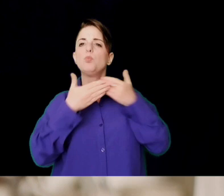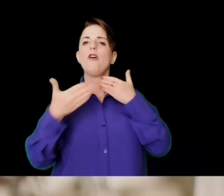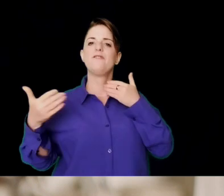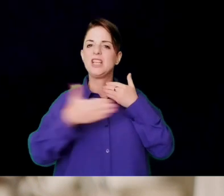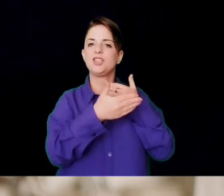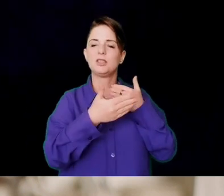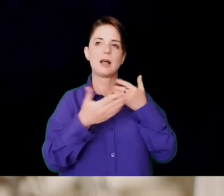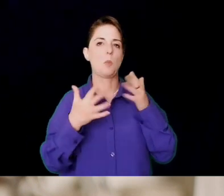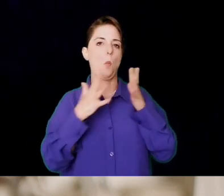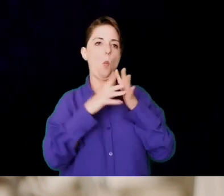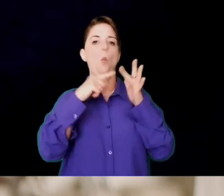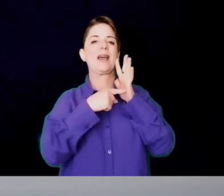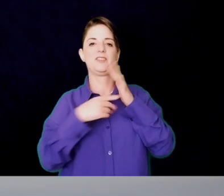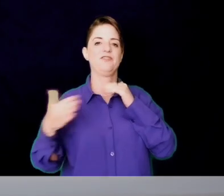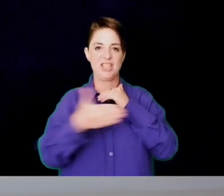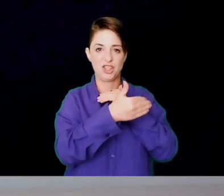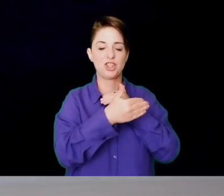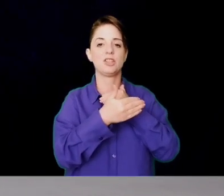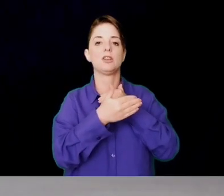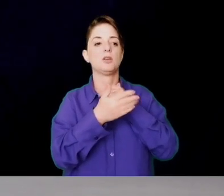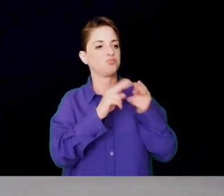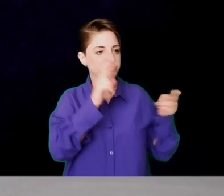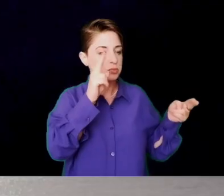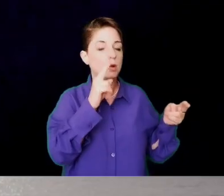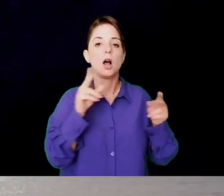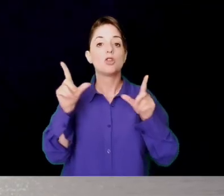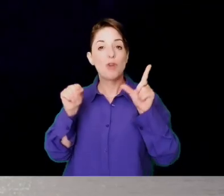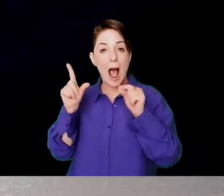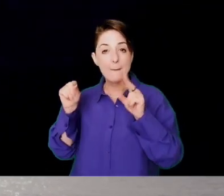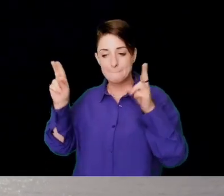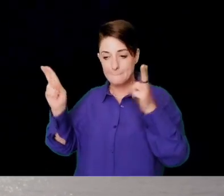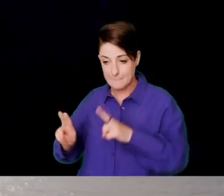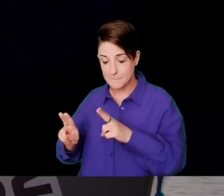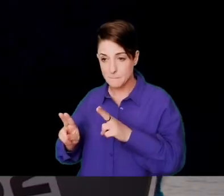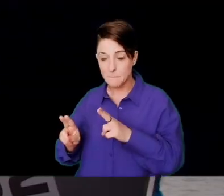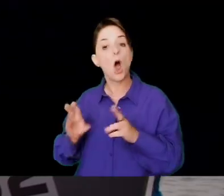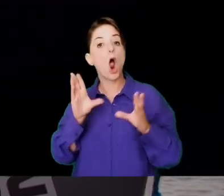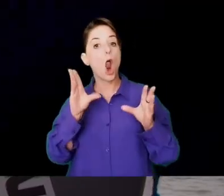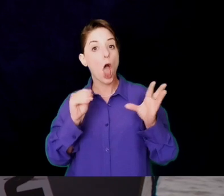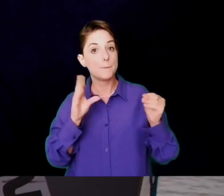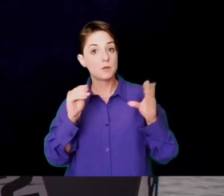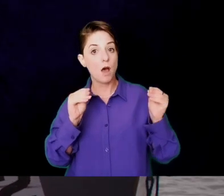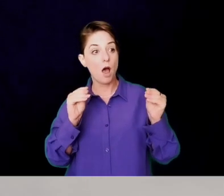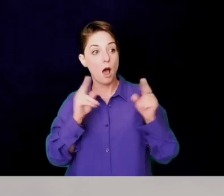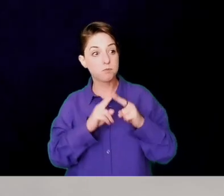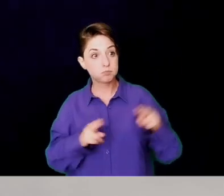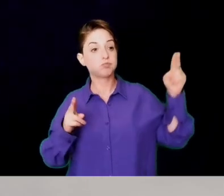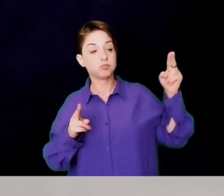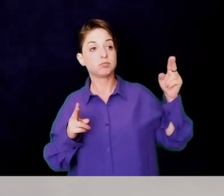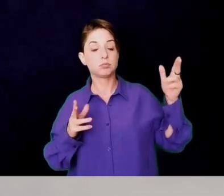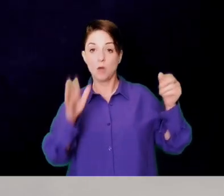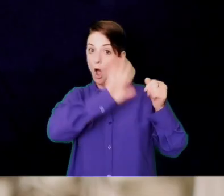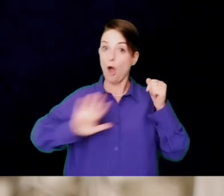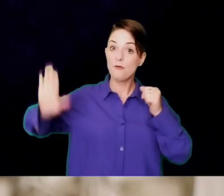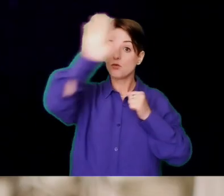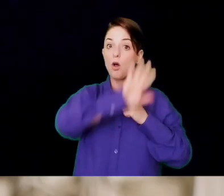as in wet fish. We've seen a real decline in crab catches, but lobsters have really